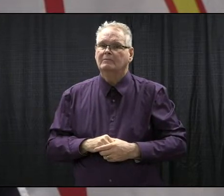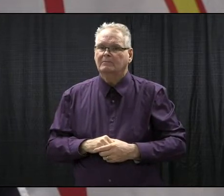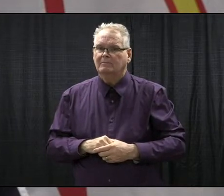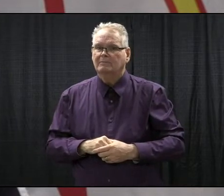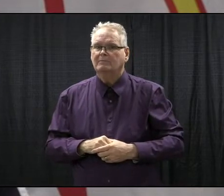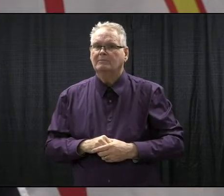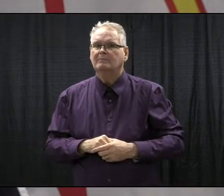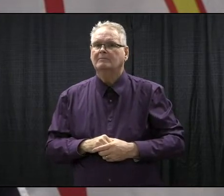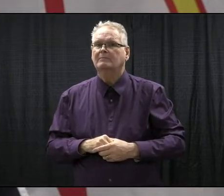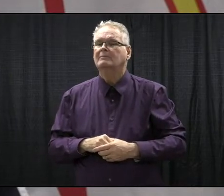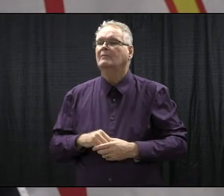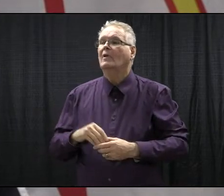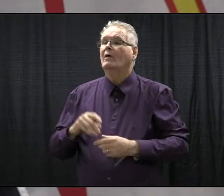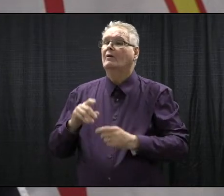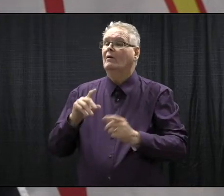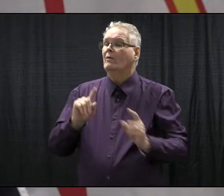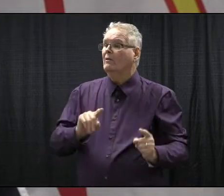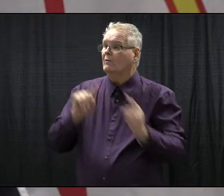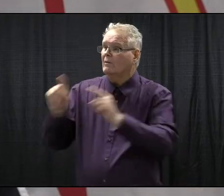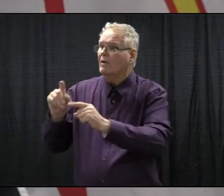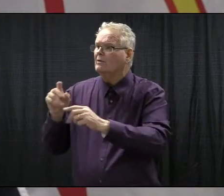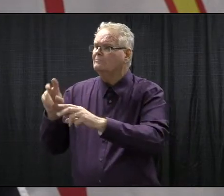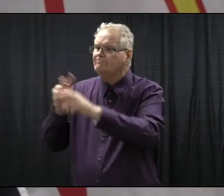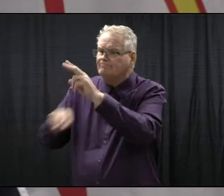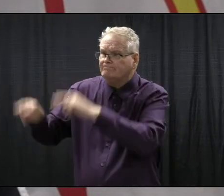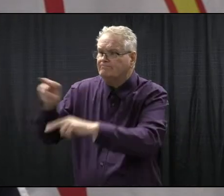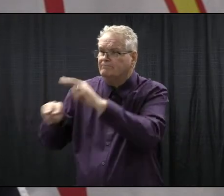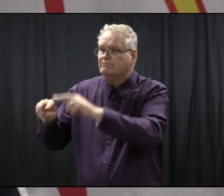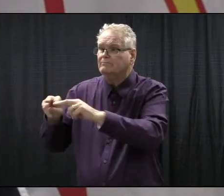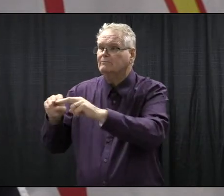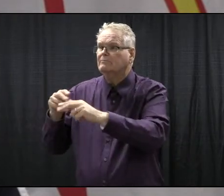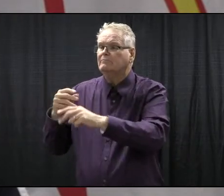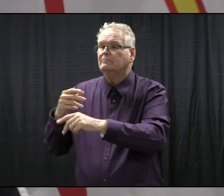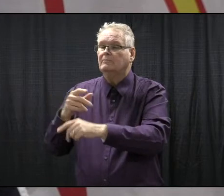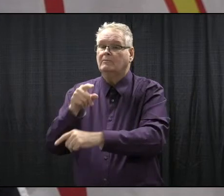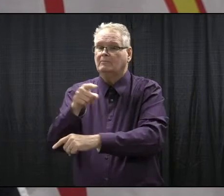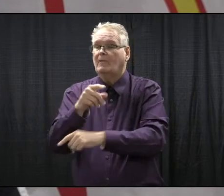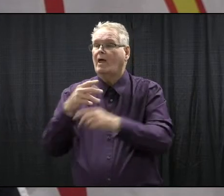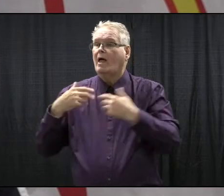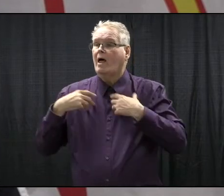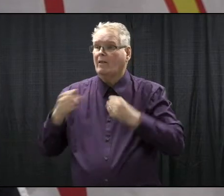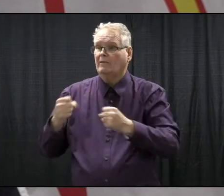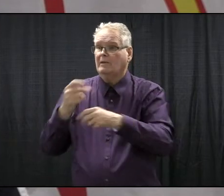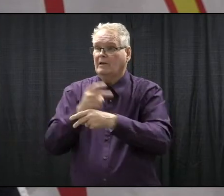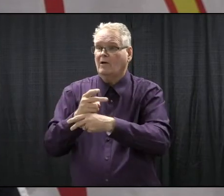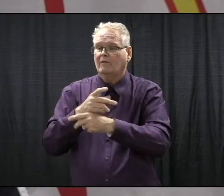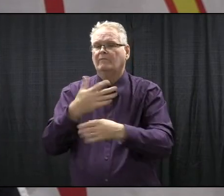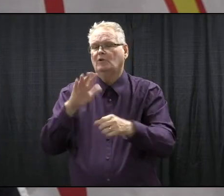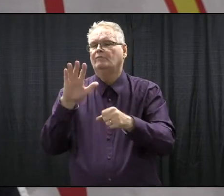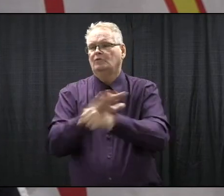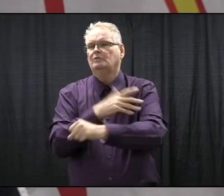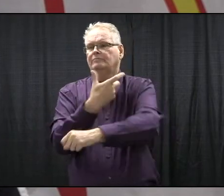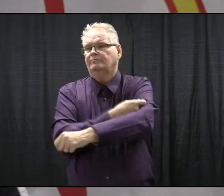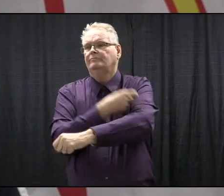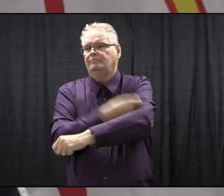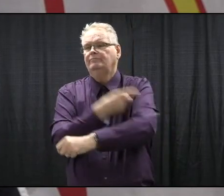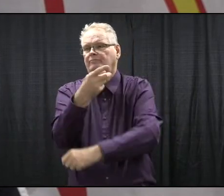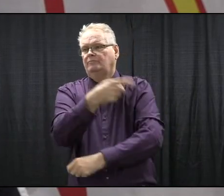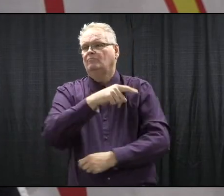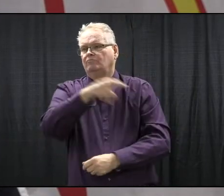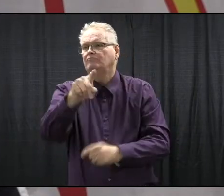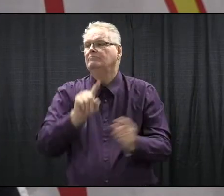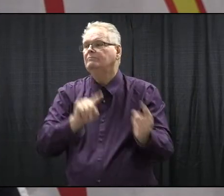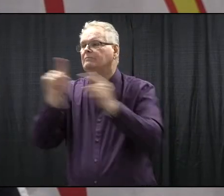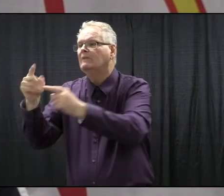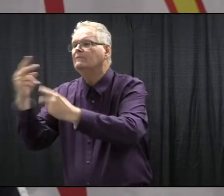fully vaccinated and took all precautions when they had to go on the ship. And of course, some of the assessments actually took place